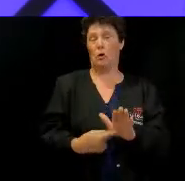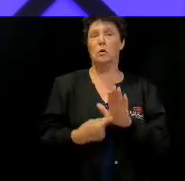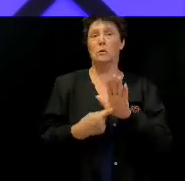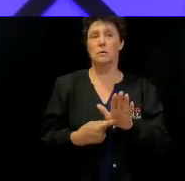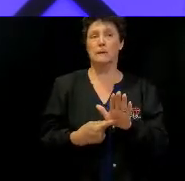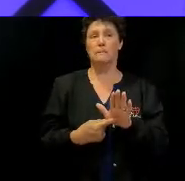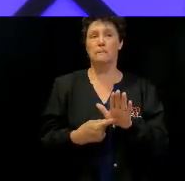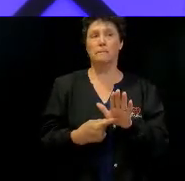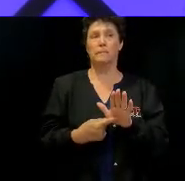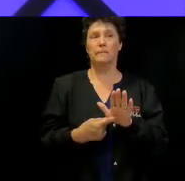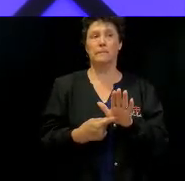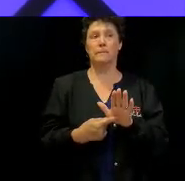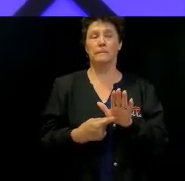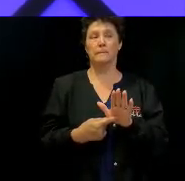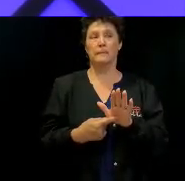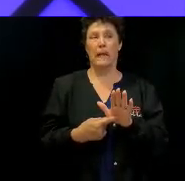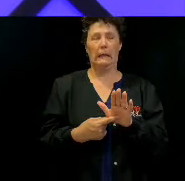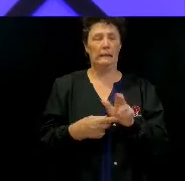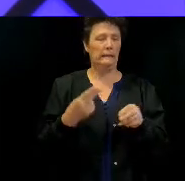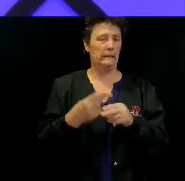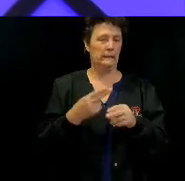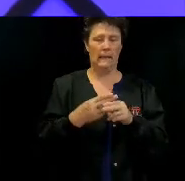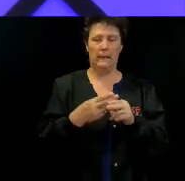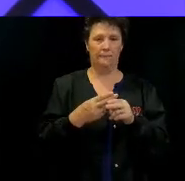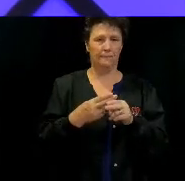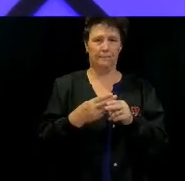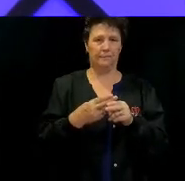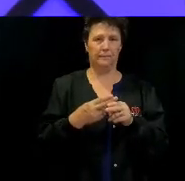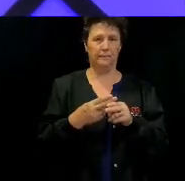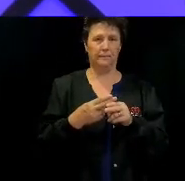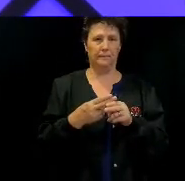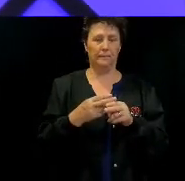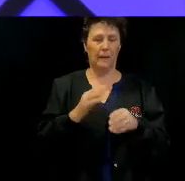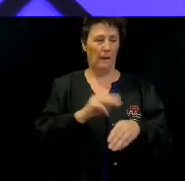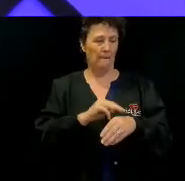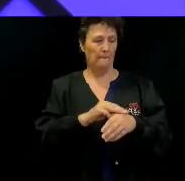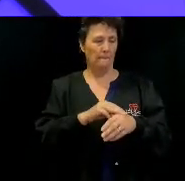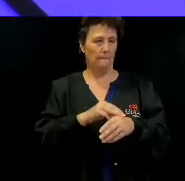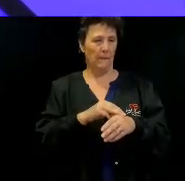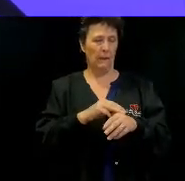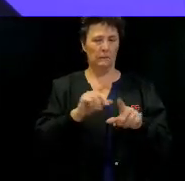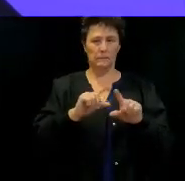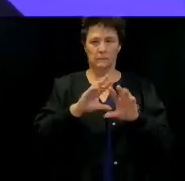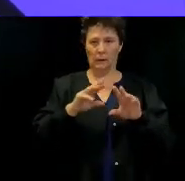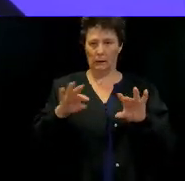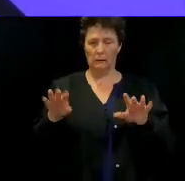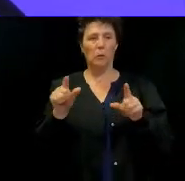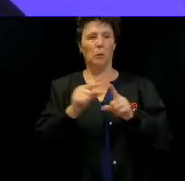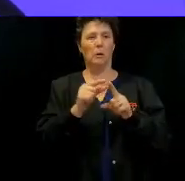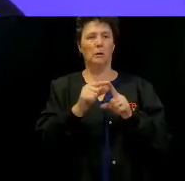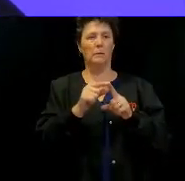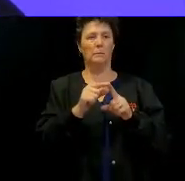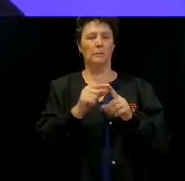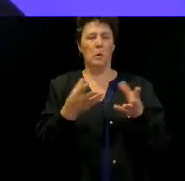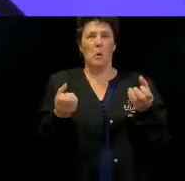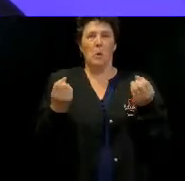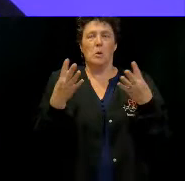it's called hematidrosis? That a person can be under so much stress and pressure and anxiety